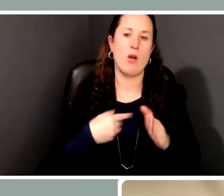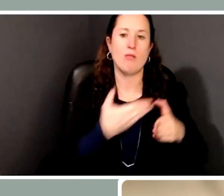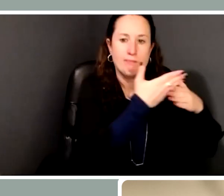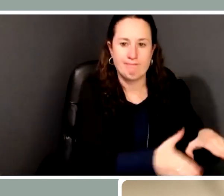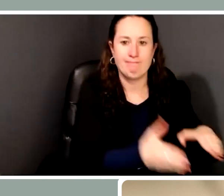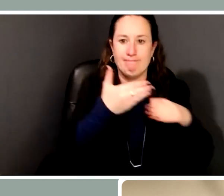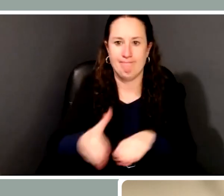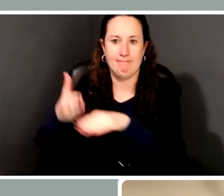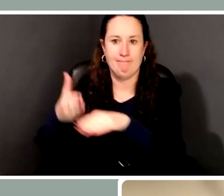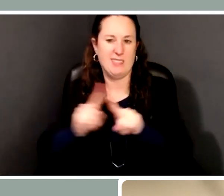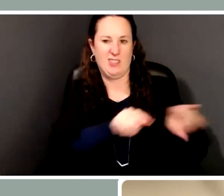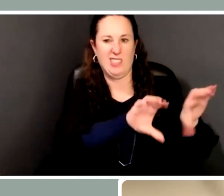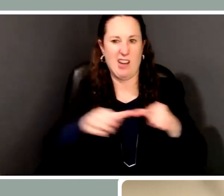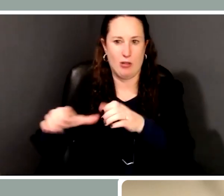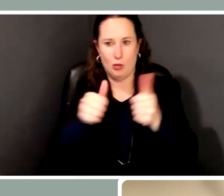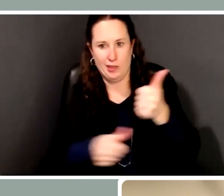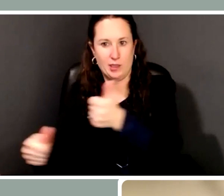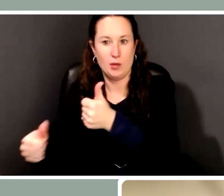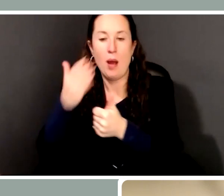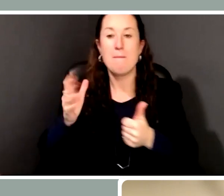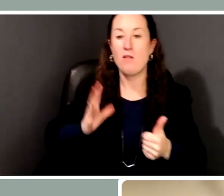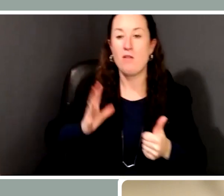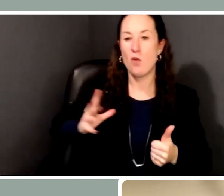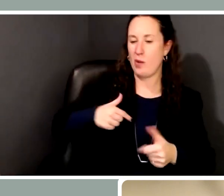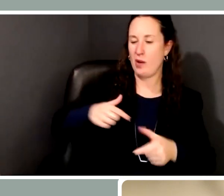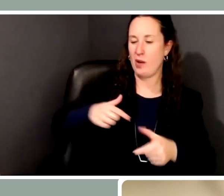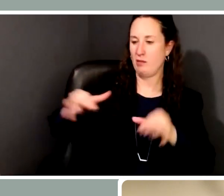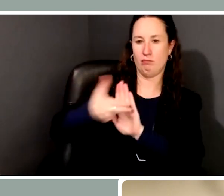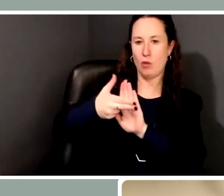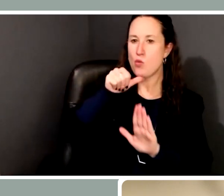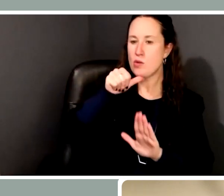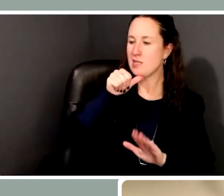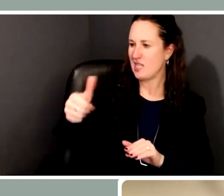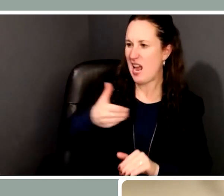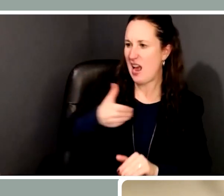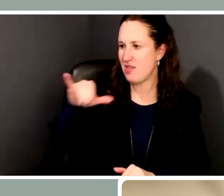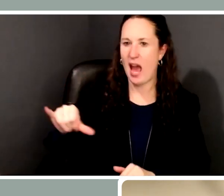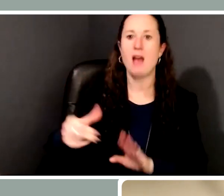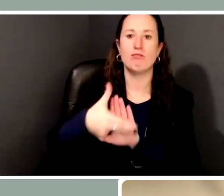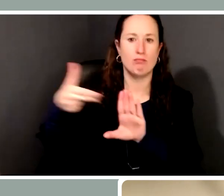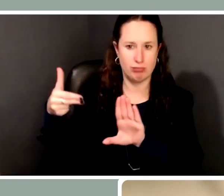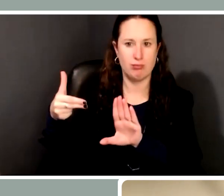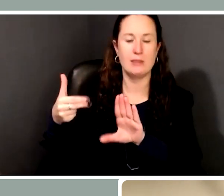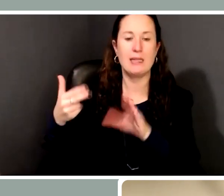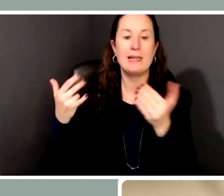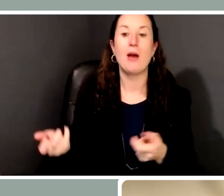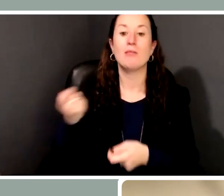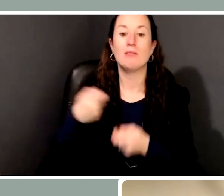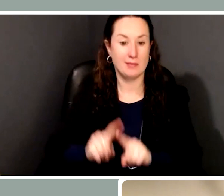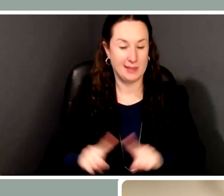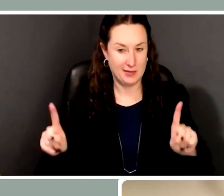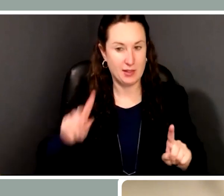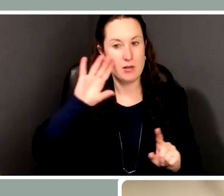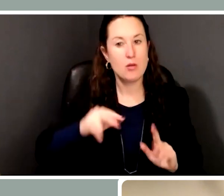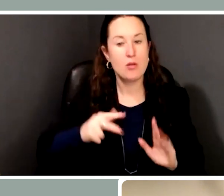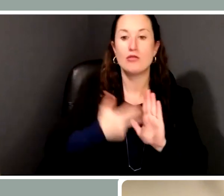been defined by what it didn't have, but not what could be targeted. So we know that we treat triple negative breast cancer that